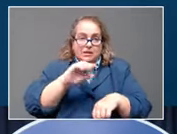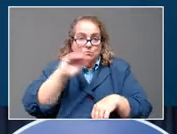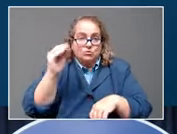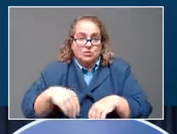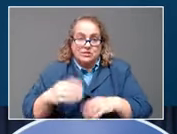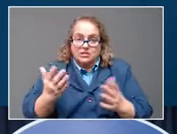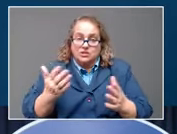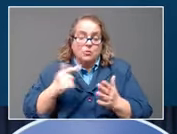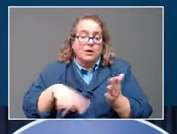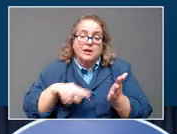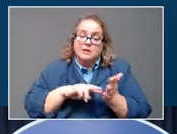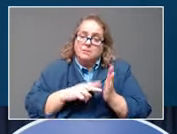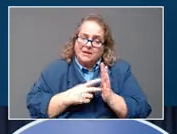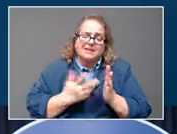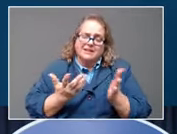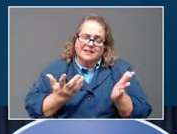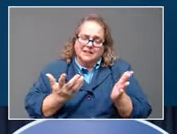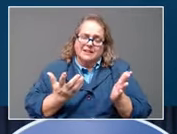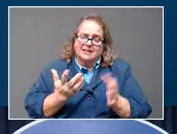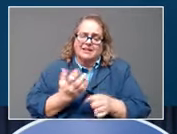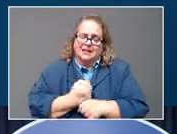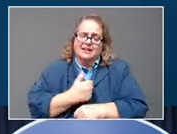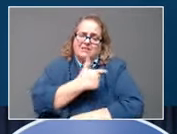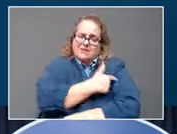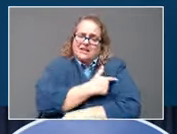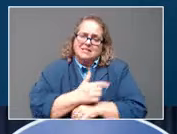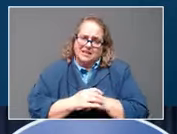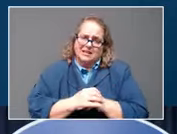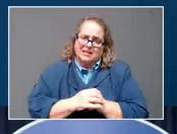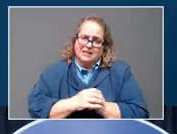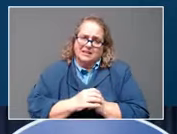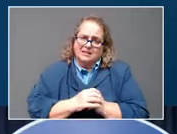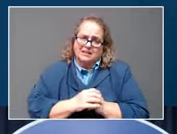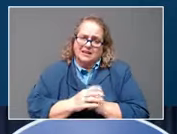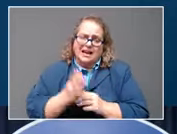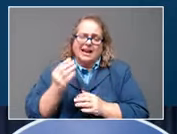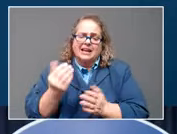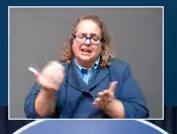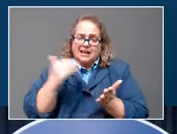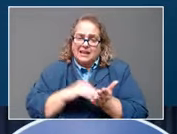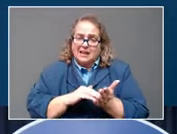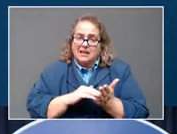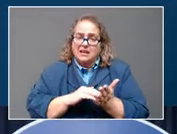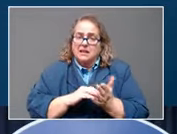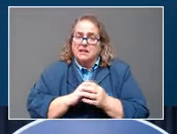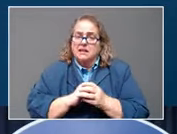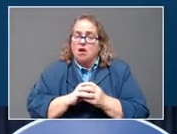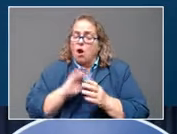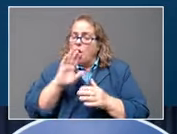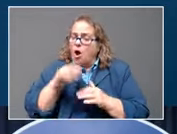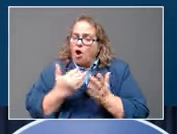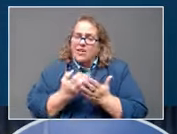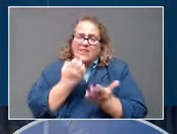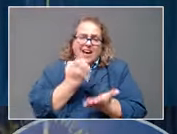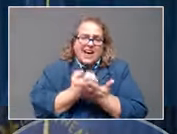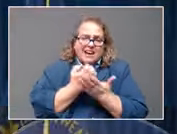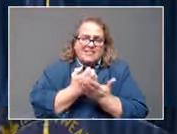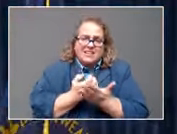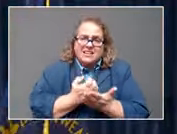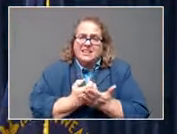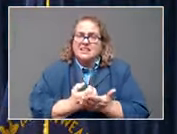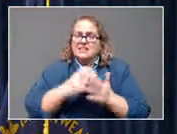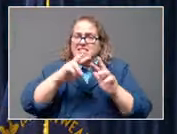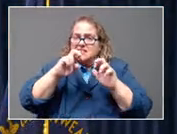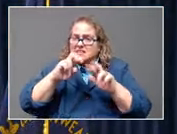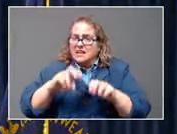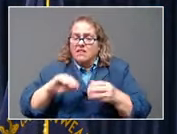get vaccinated. And let me just mention again, the way that all the anecdotal evidence and everything we're seeing in the numbers comes